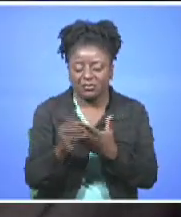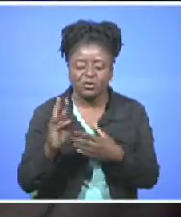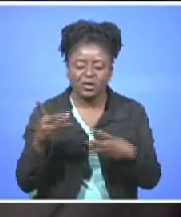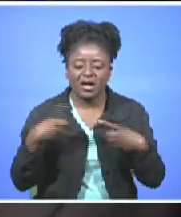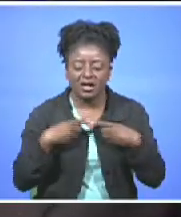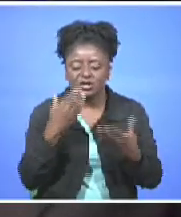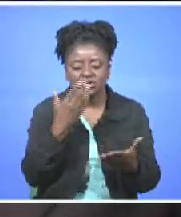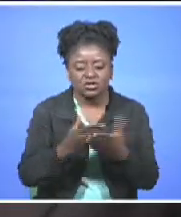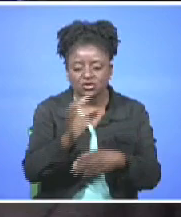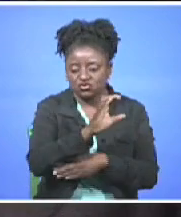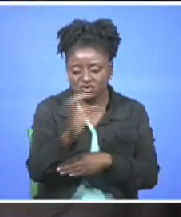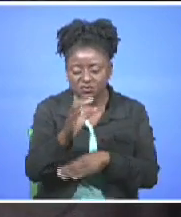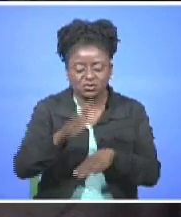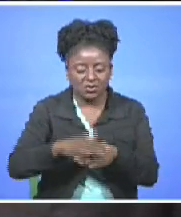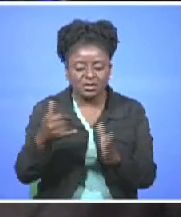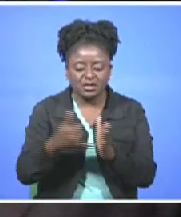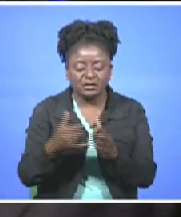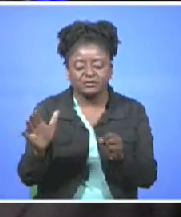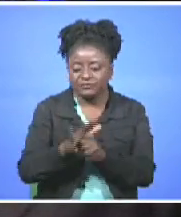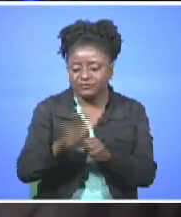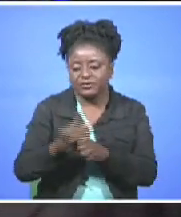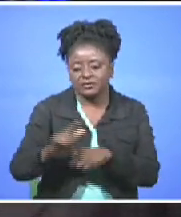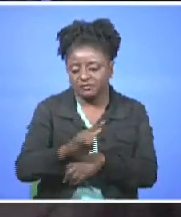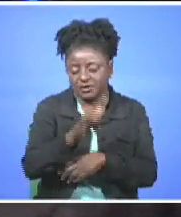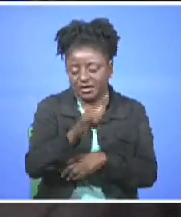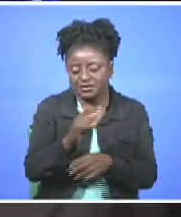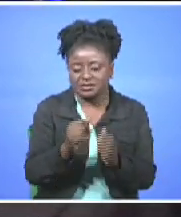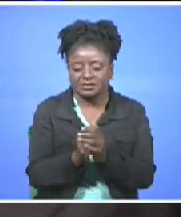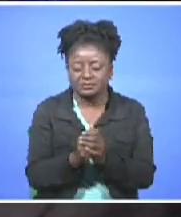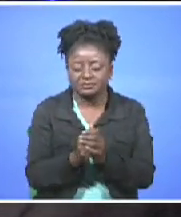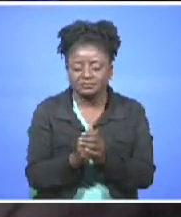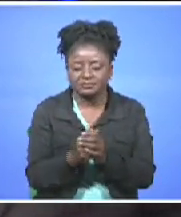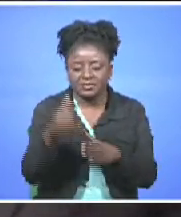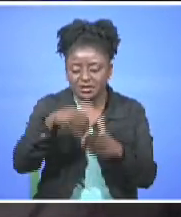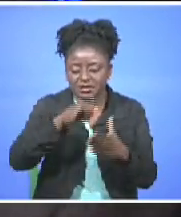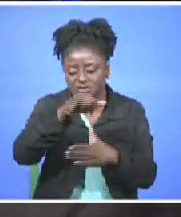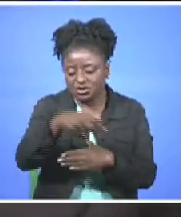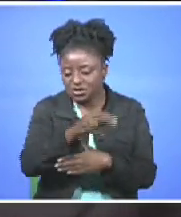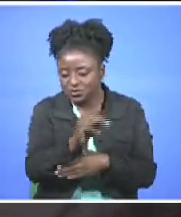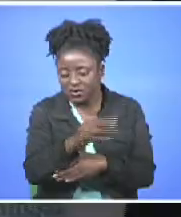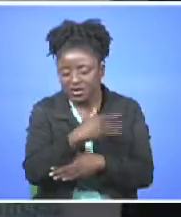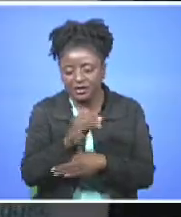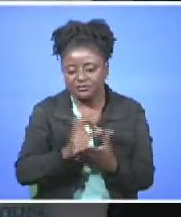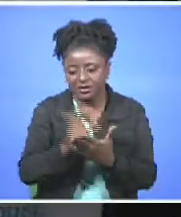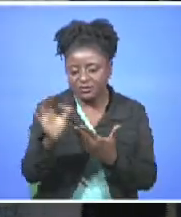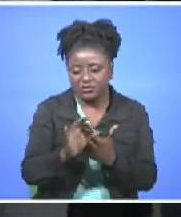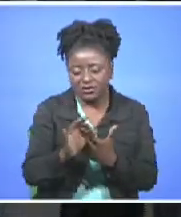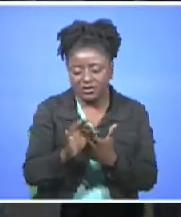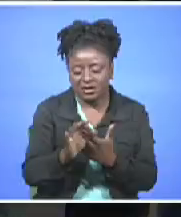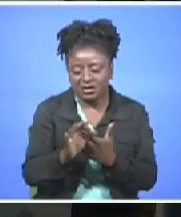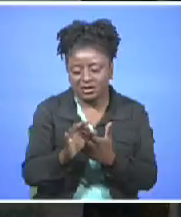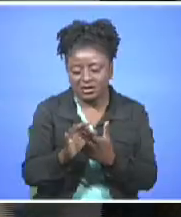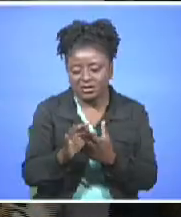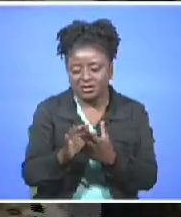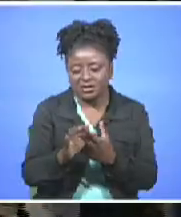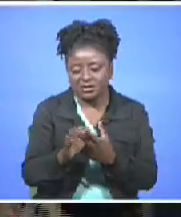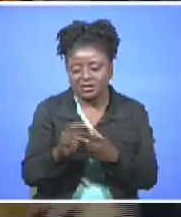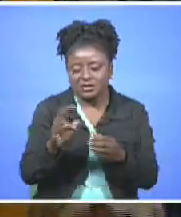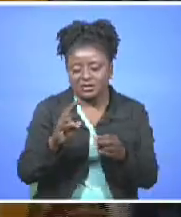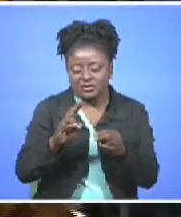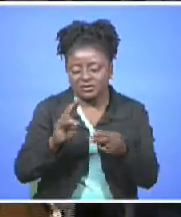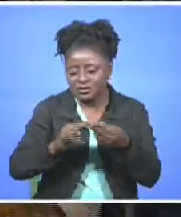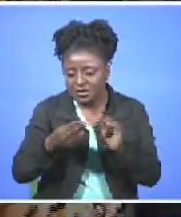on it, full flights as a matter of fact. In January and February, the loads fell off a bit. So